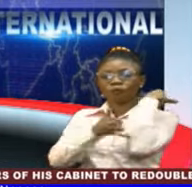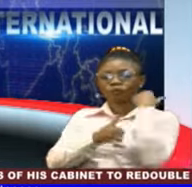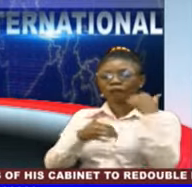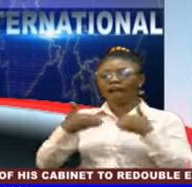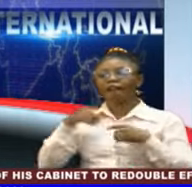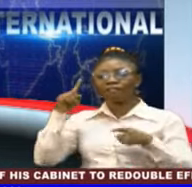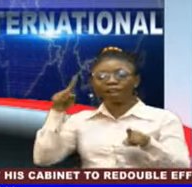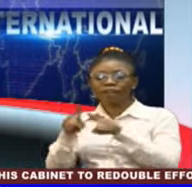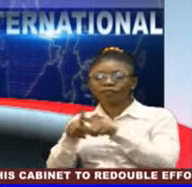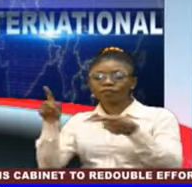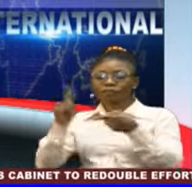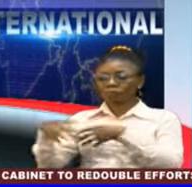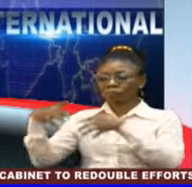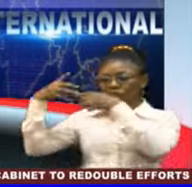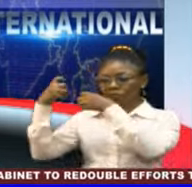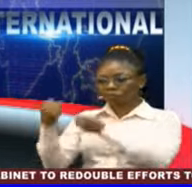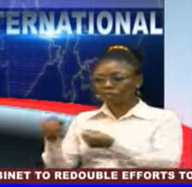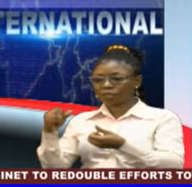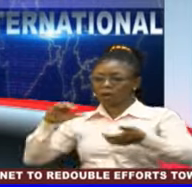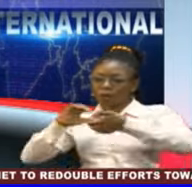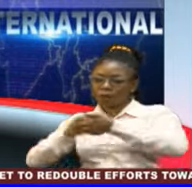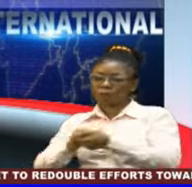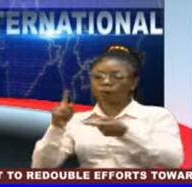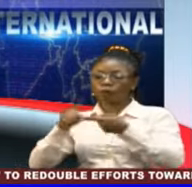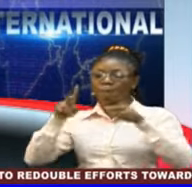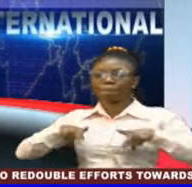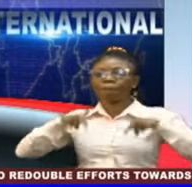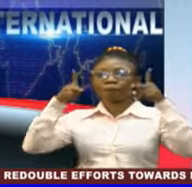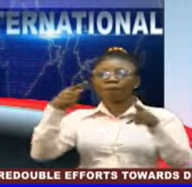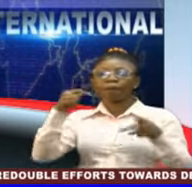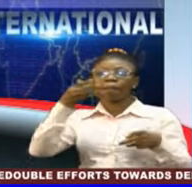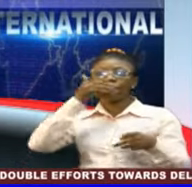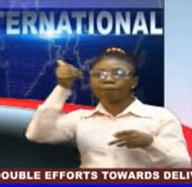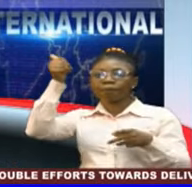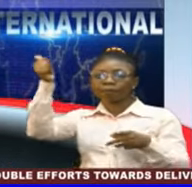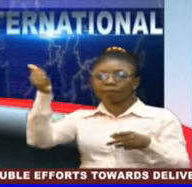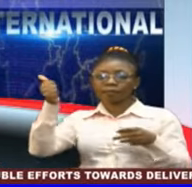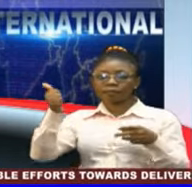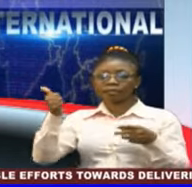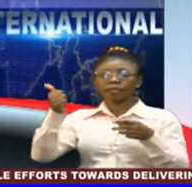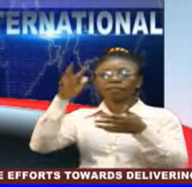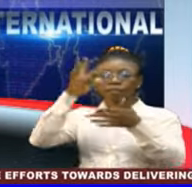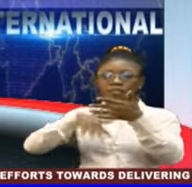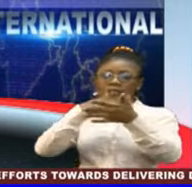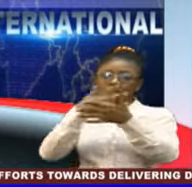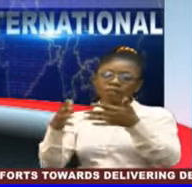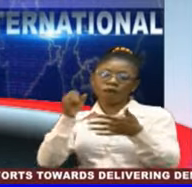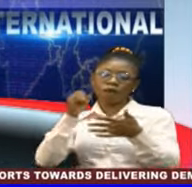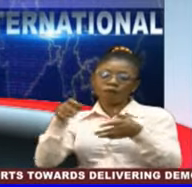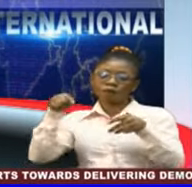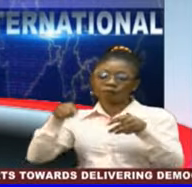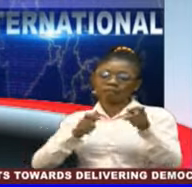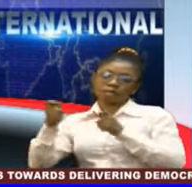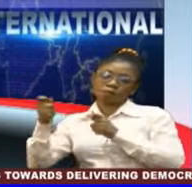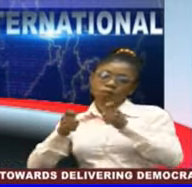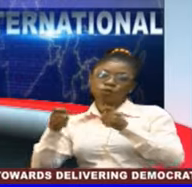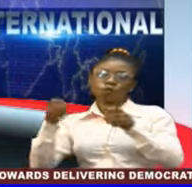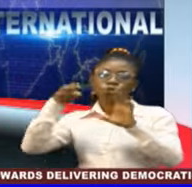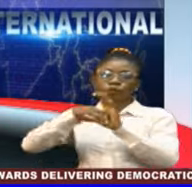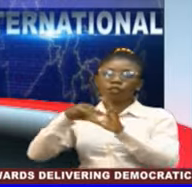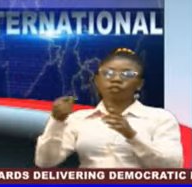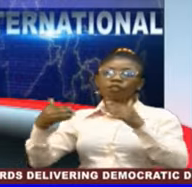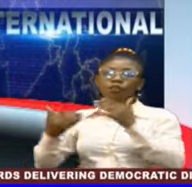to strengthen collaboration in order to advance the best intentions of the present administration hinge on the Renewed Hope